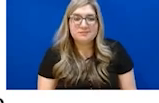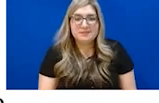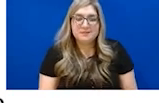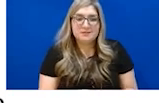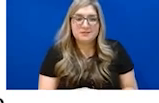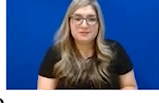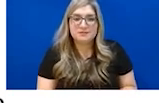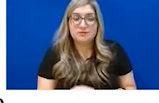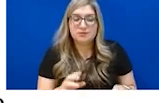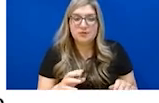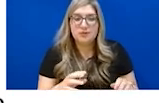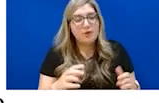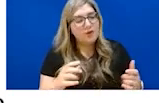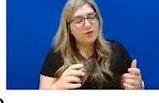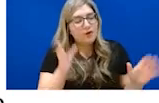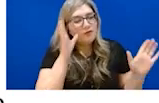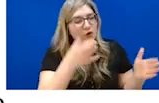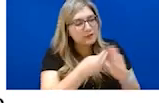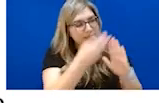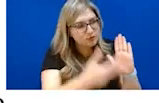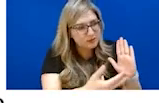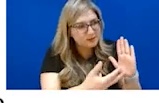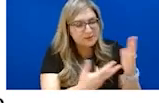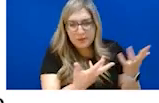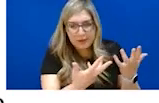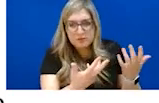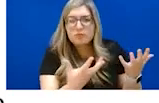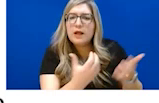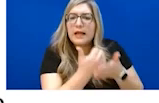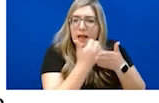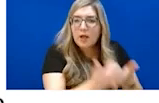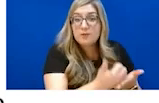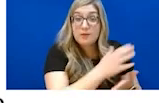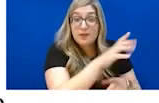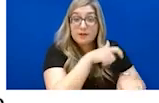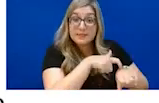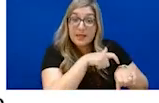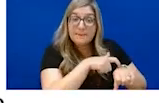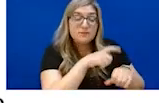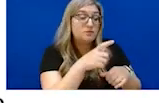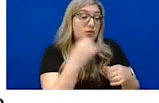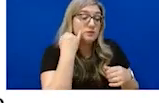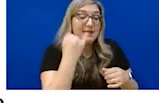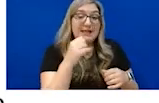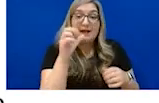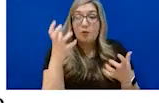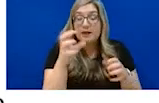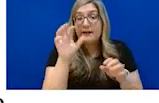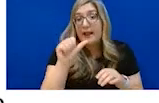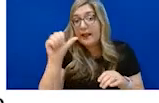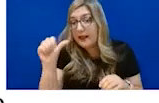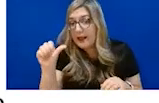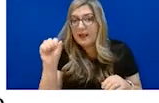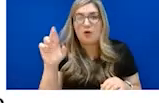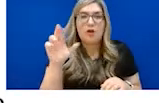do we help them cut down the time of 6 years to get an AA or an AS? Because